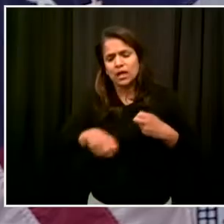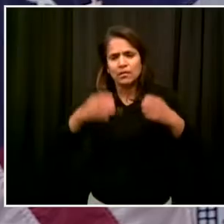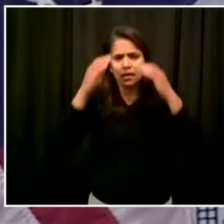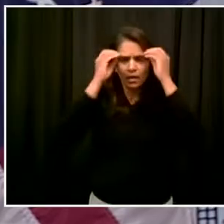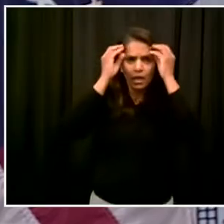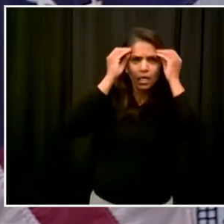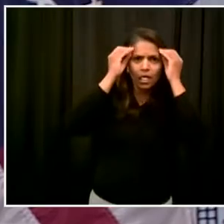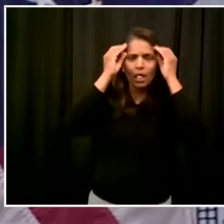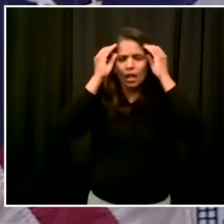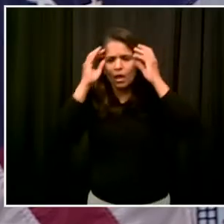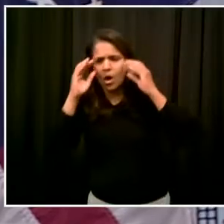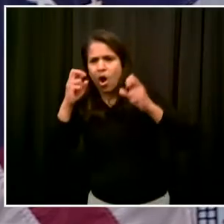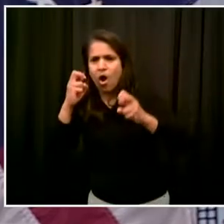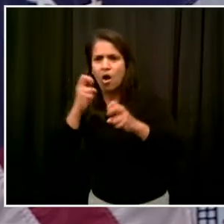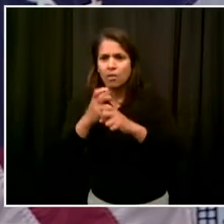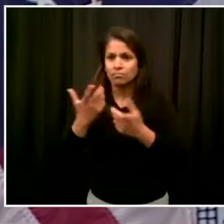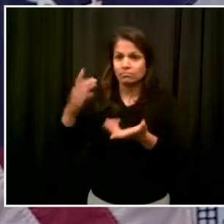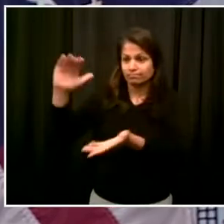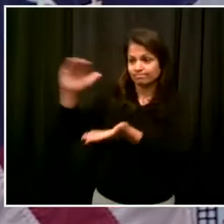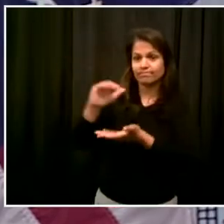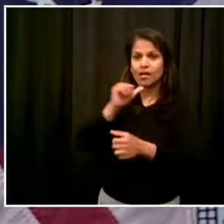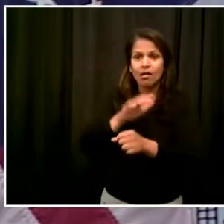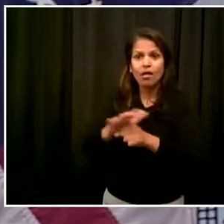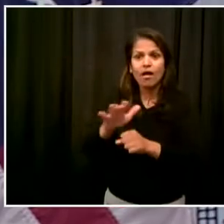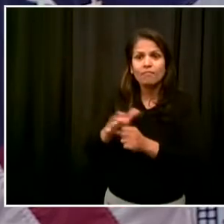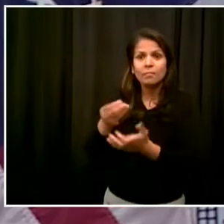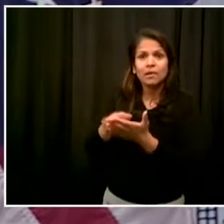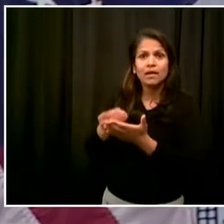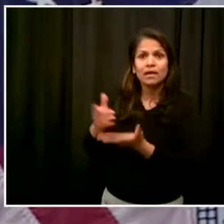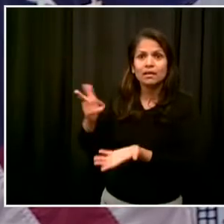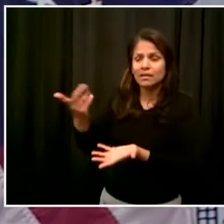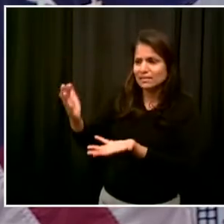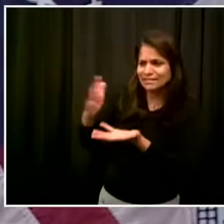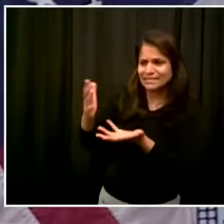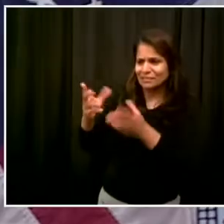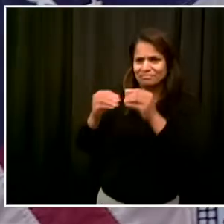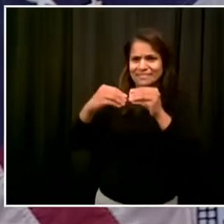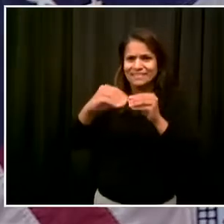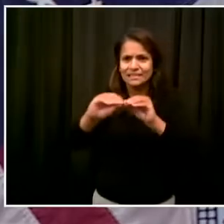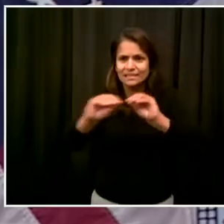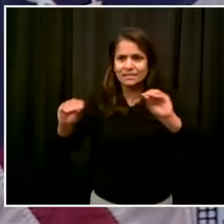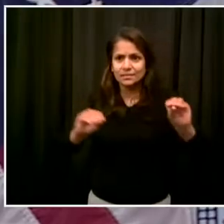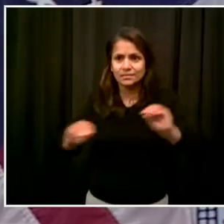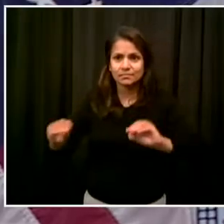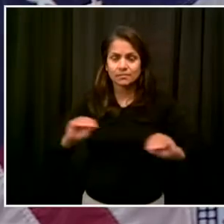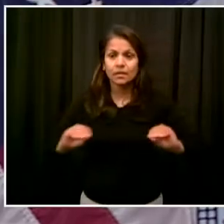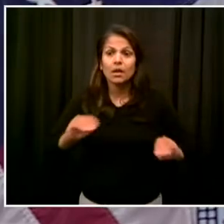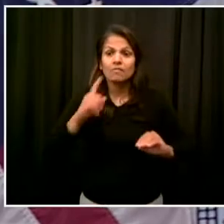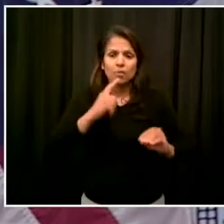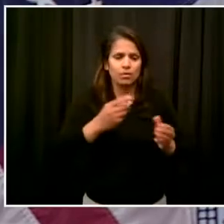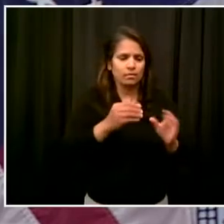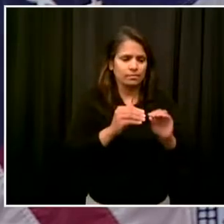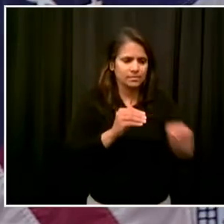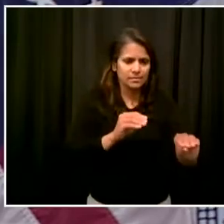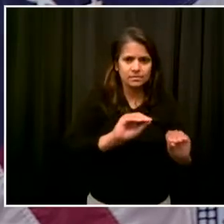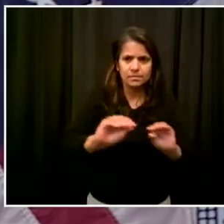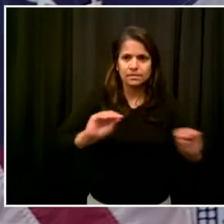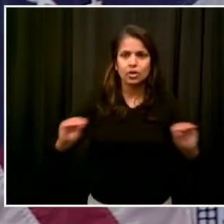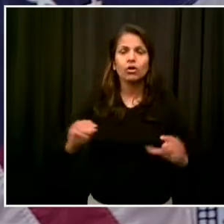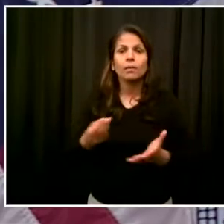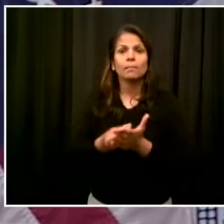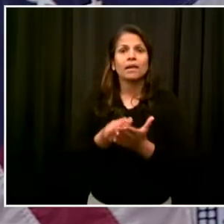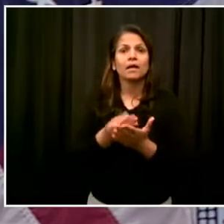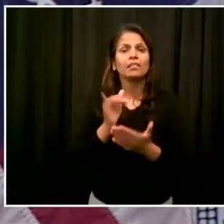now. First of all, what we have lost, I've been very transparent about. Originally, the